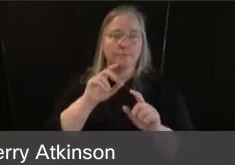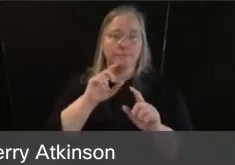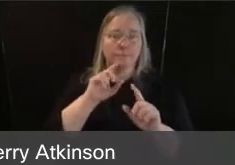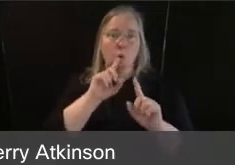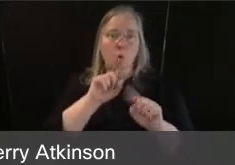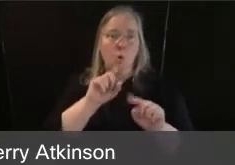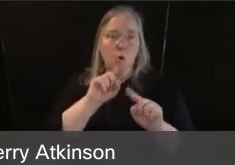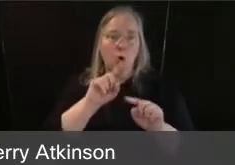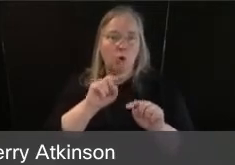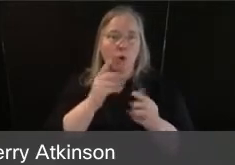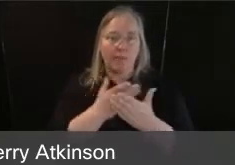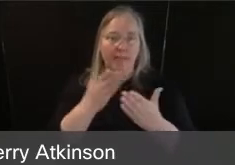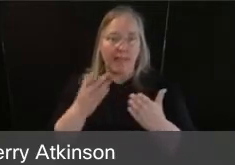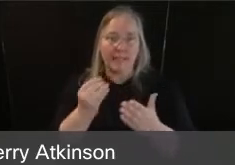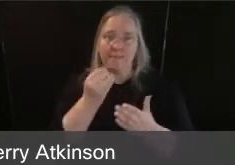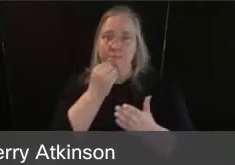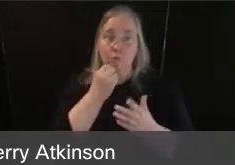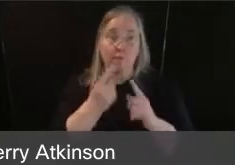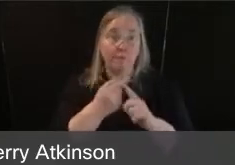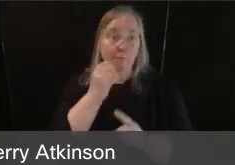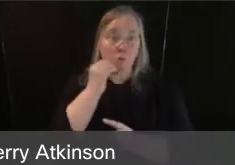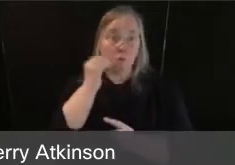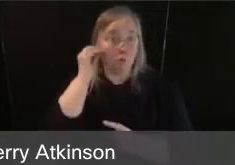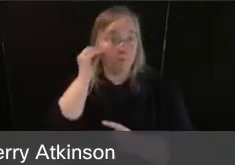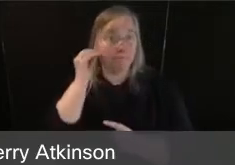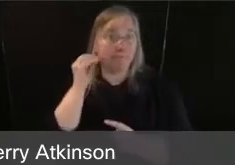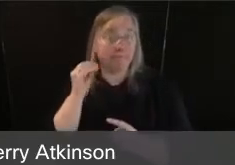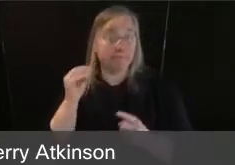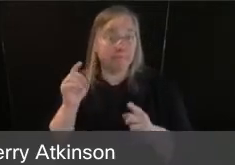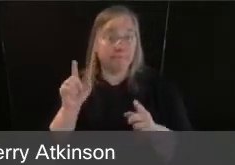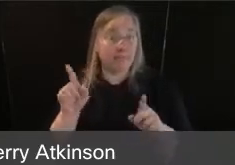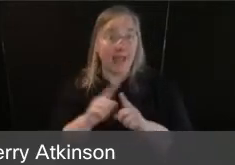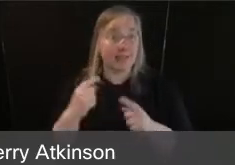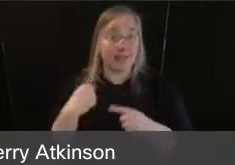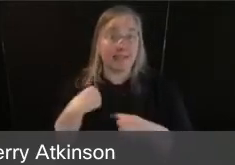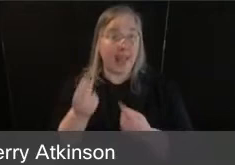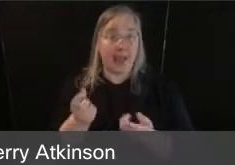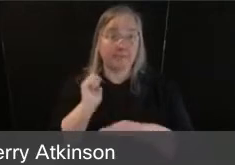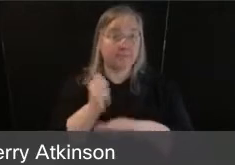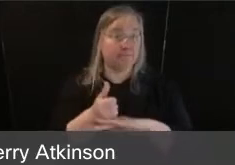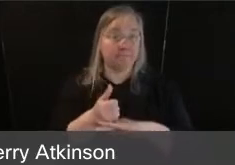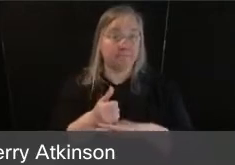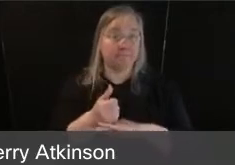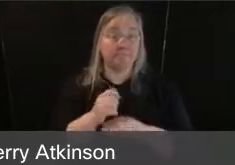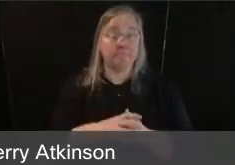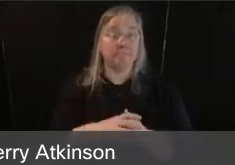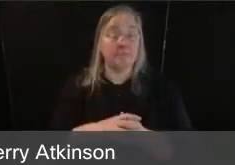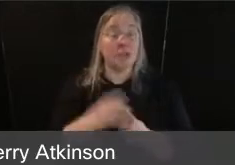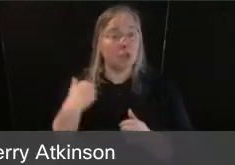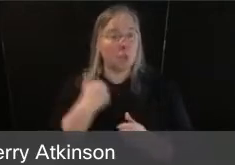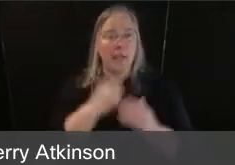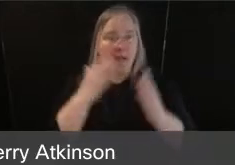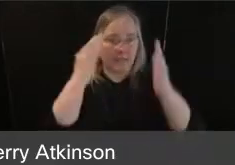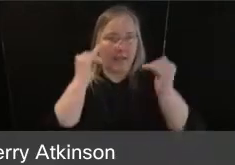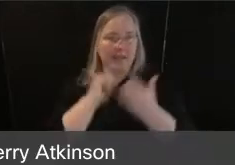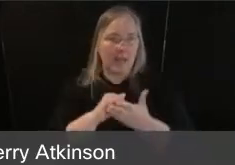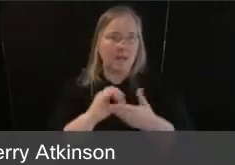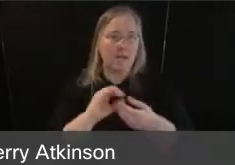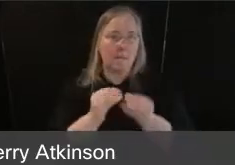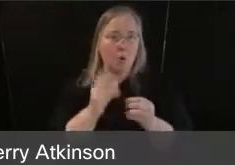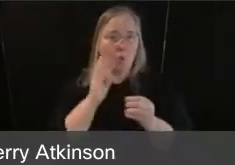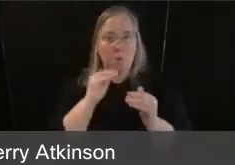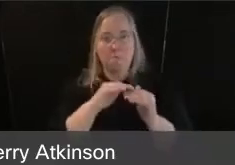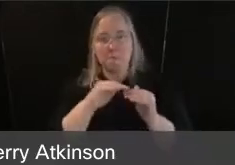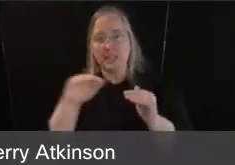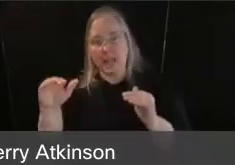goods and food from home as they have prior. So we expect that number to kind of maintain, maybe